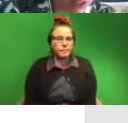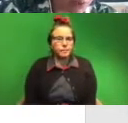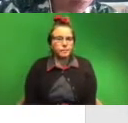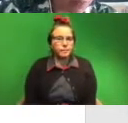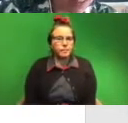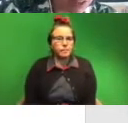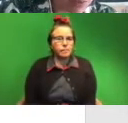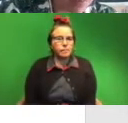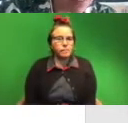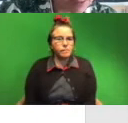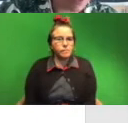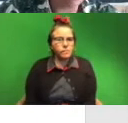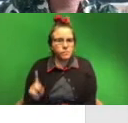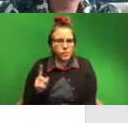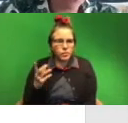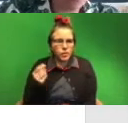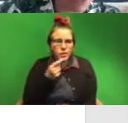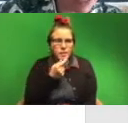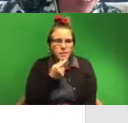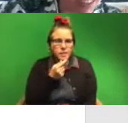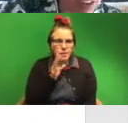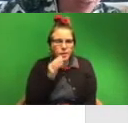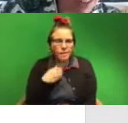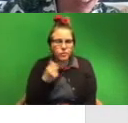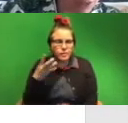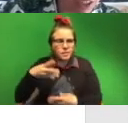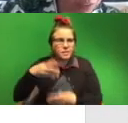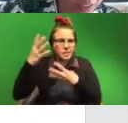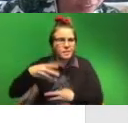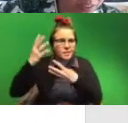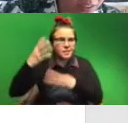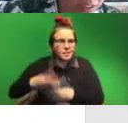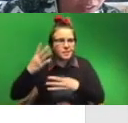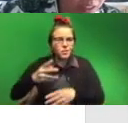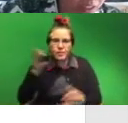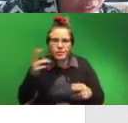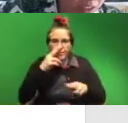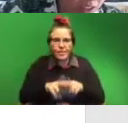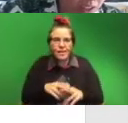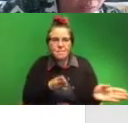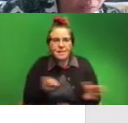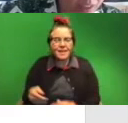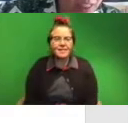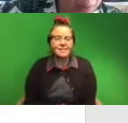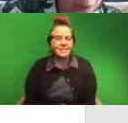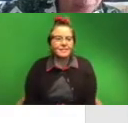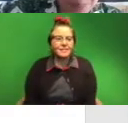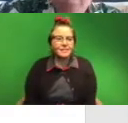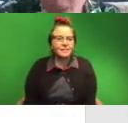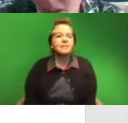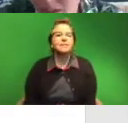Where'd you go? I know I had too much stuff to talk about, too much fun. So much cool stuff. There we